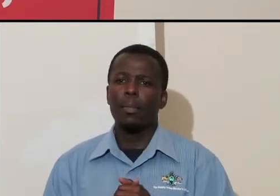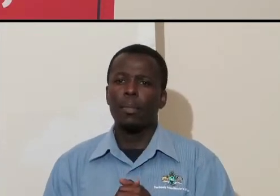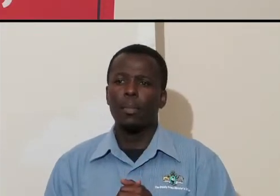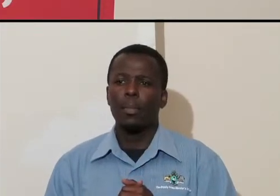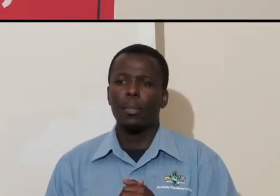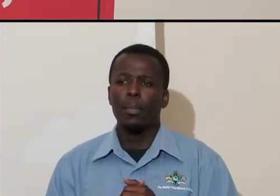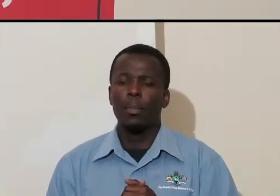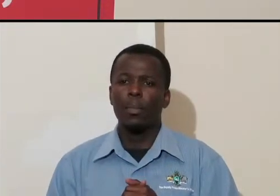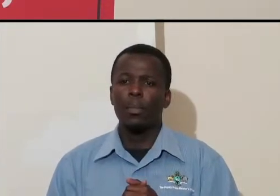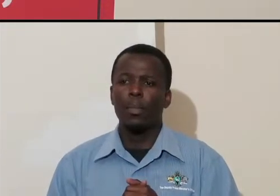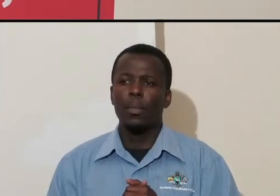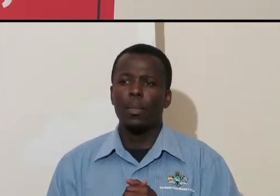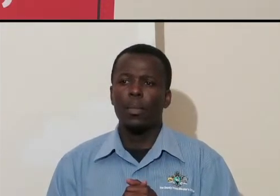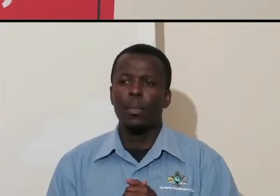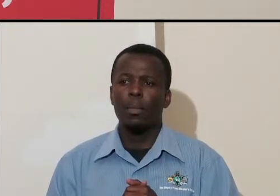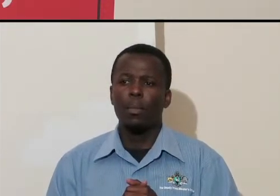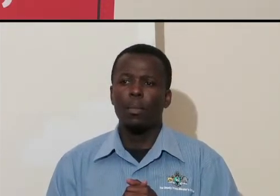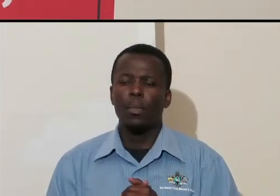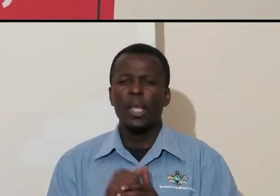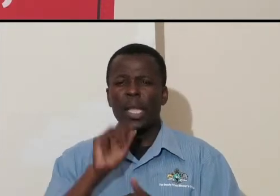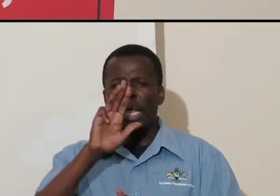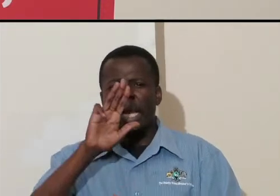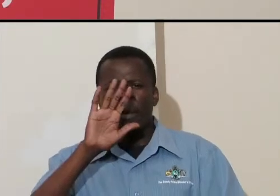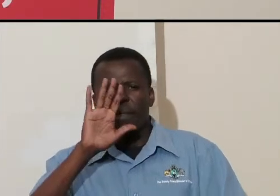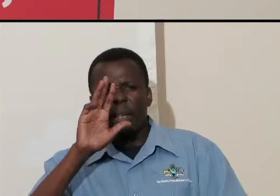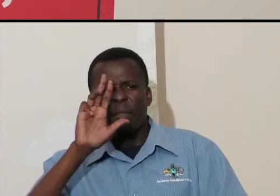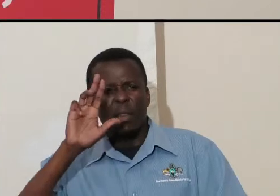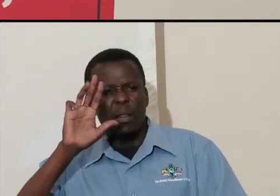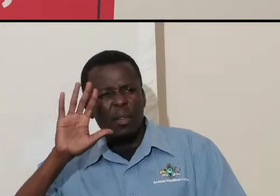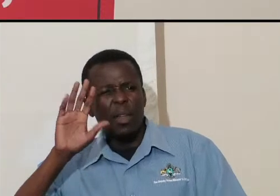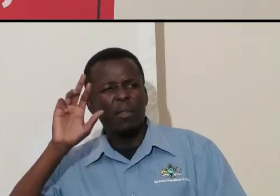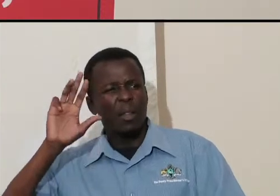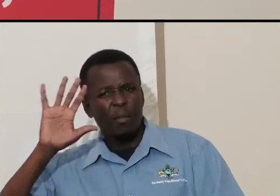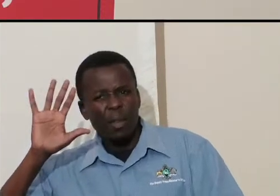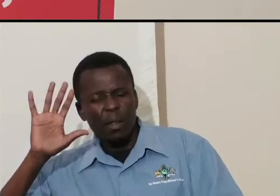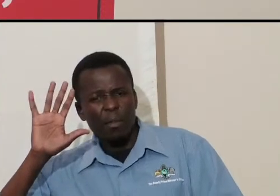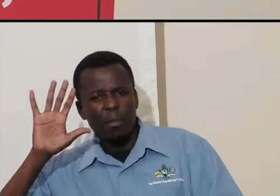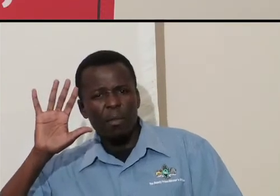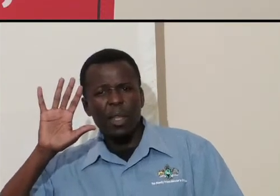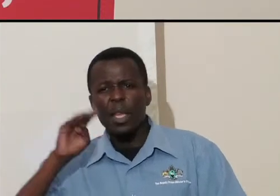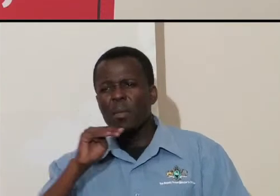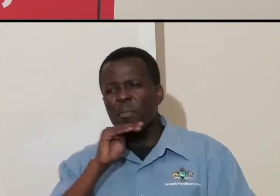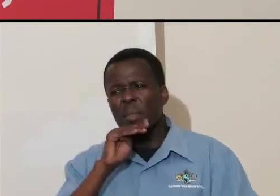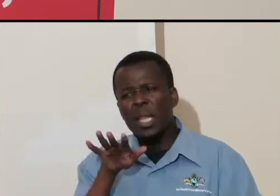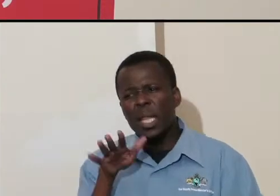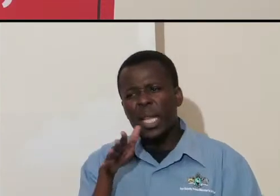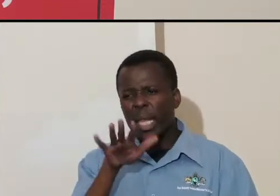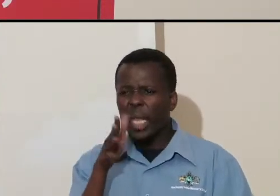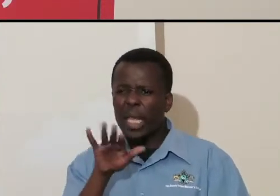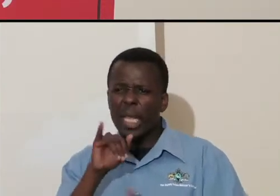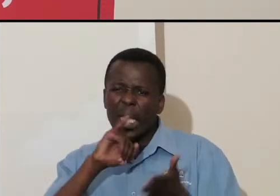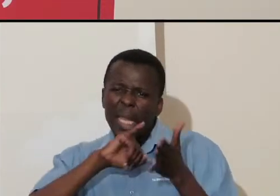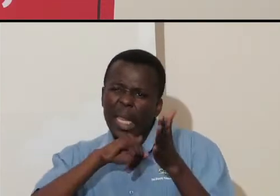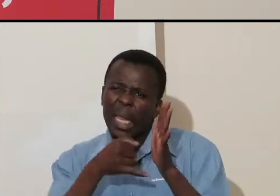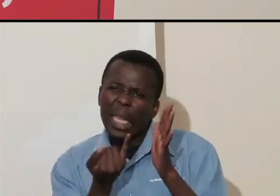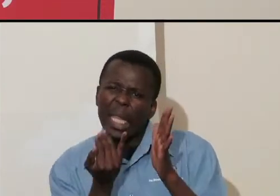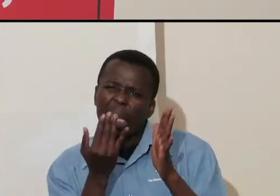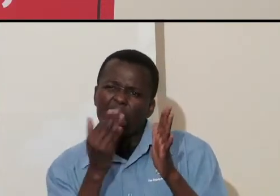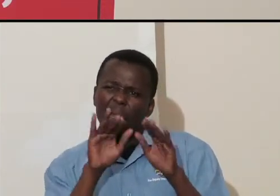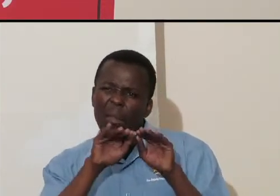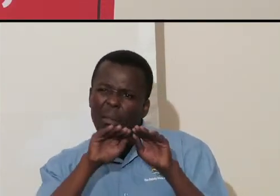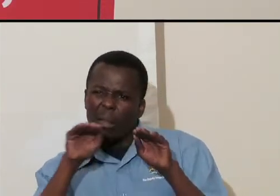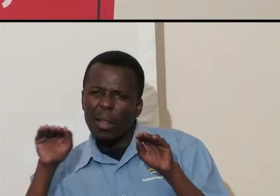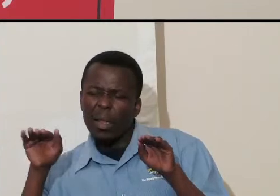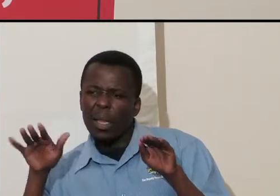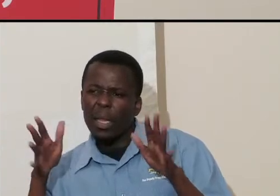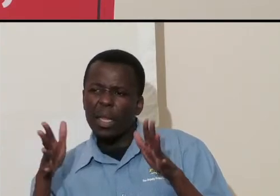We're still looking at areas, when we say 95, 95, 95, we're talking about averages. I think the caution here